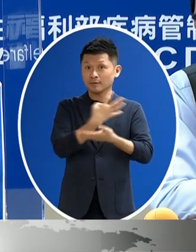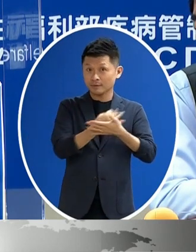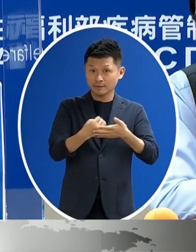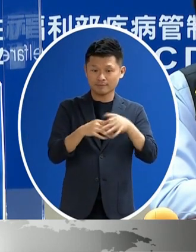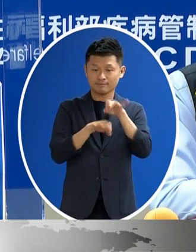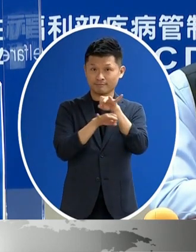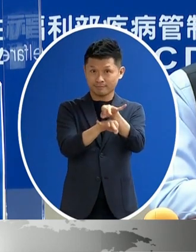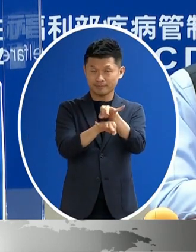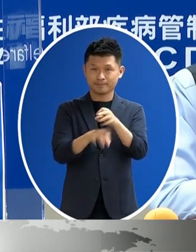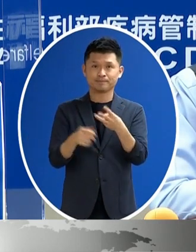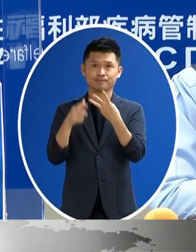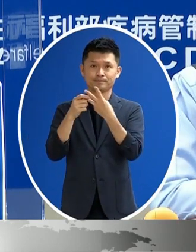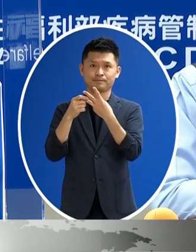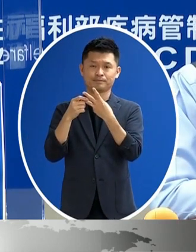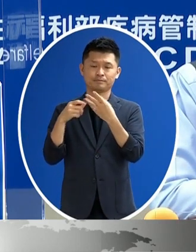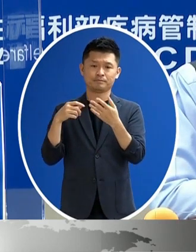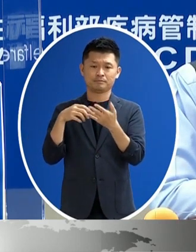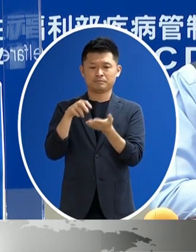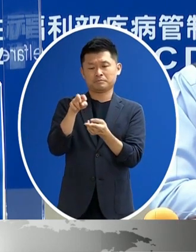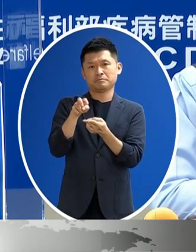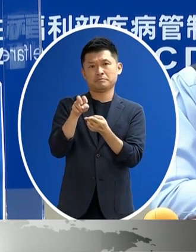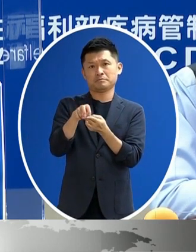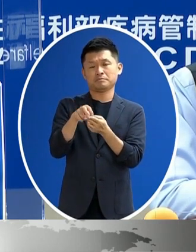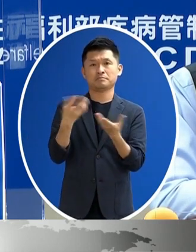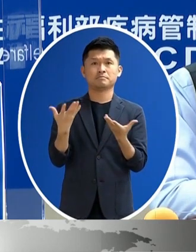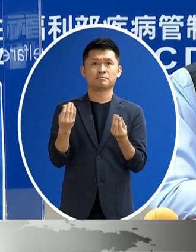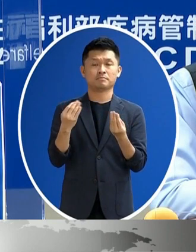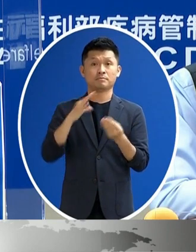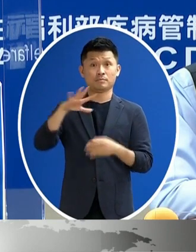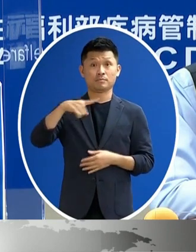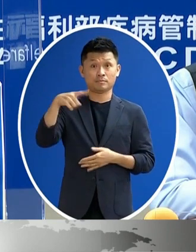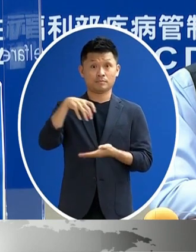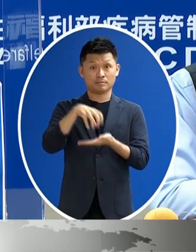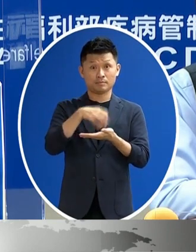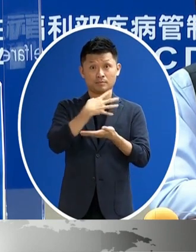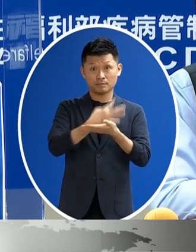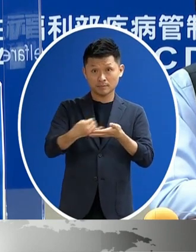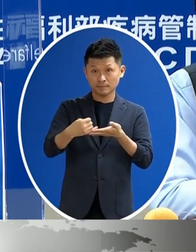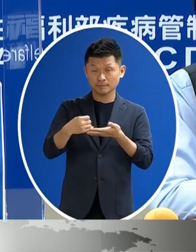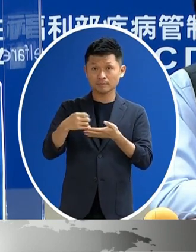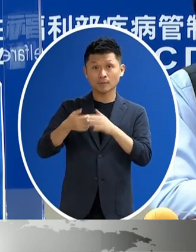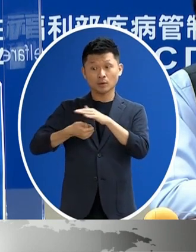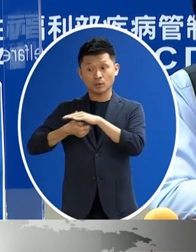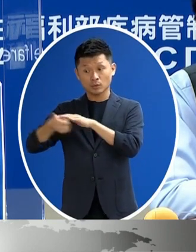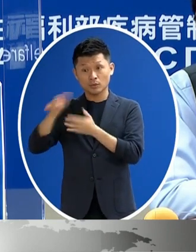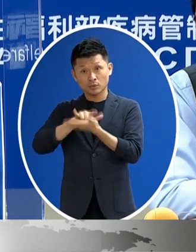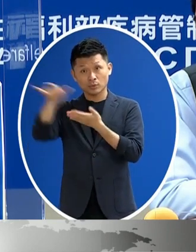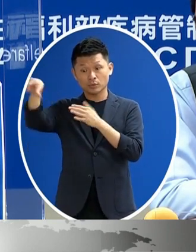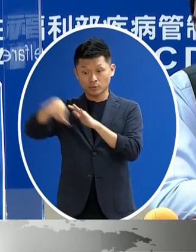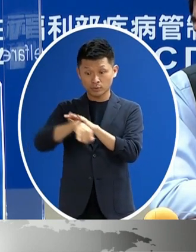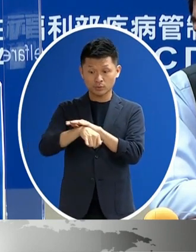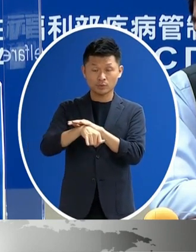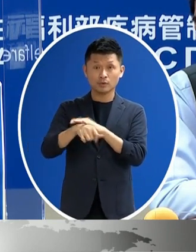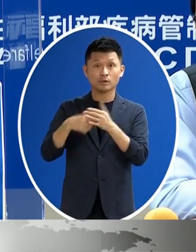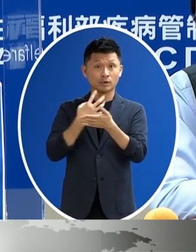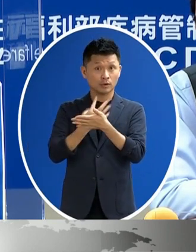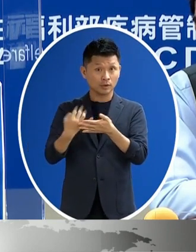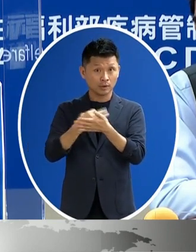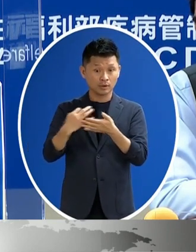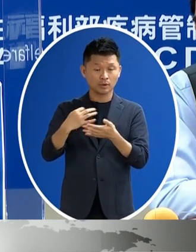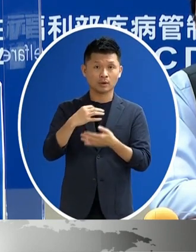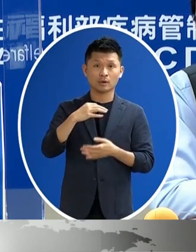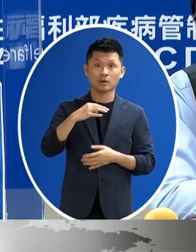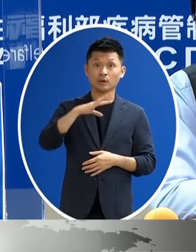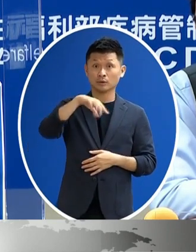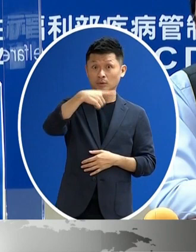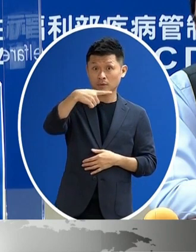The third group is Taiwan nationals without household registration in Taiwan. They can use the uniform ID and the number on their exit